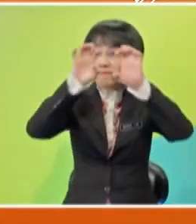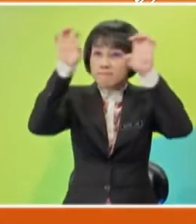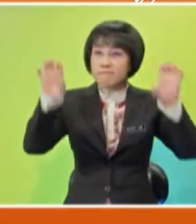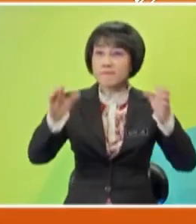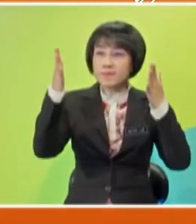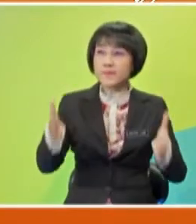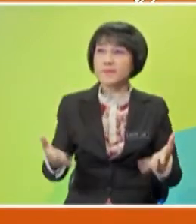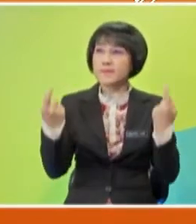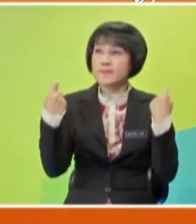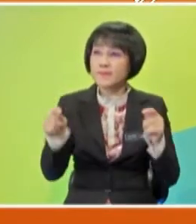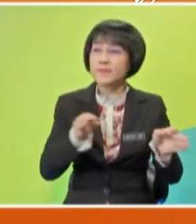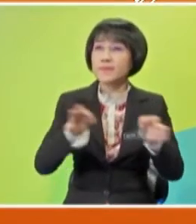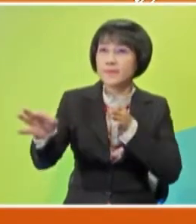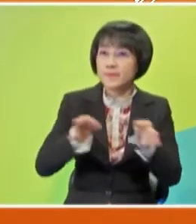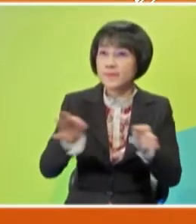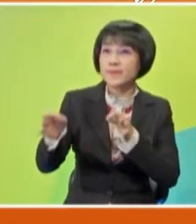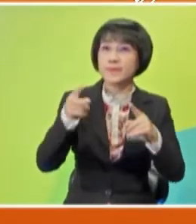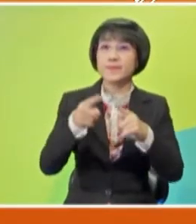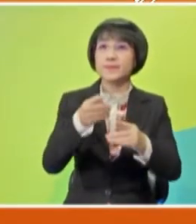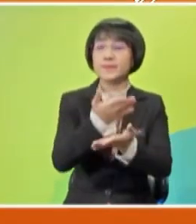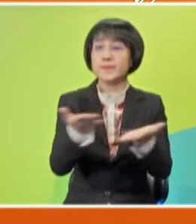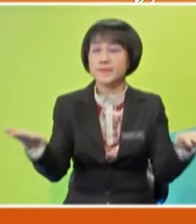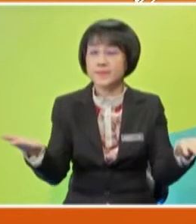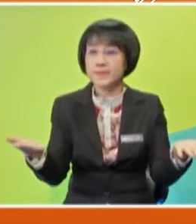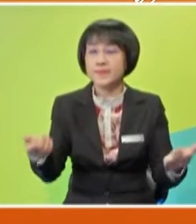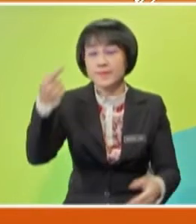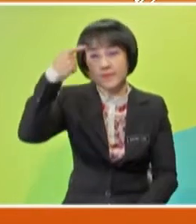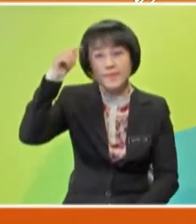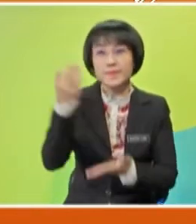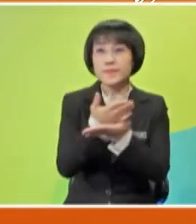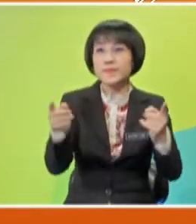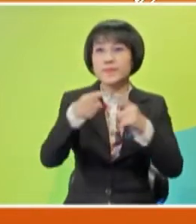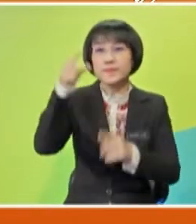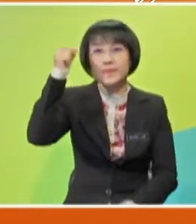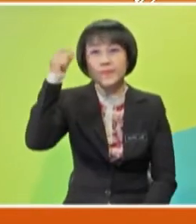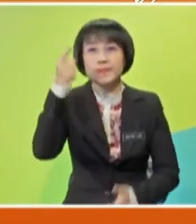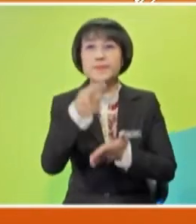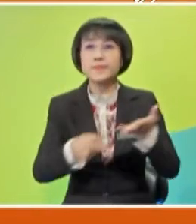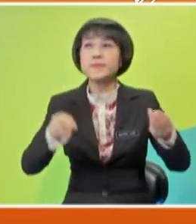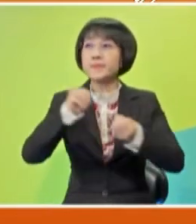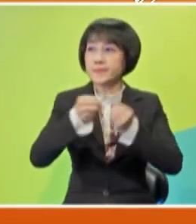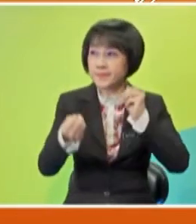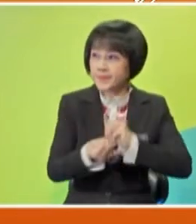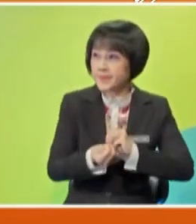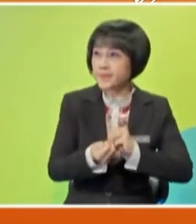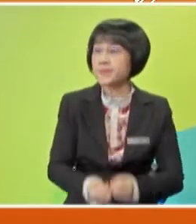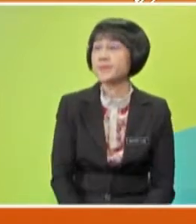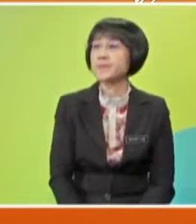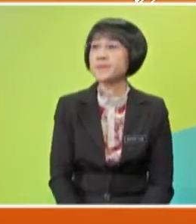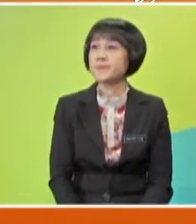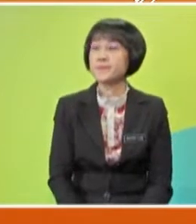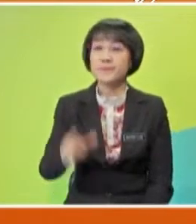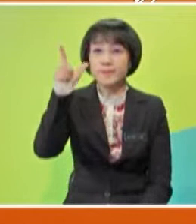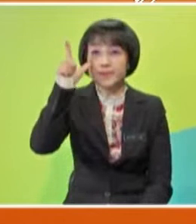try to explain to you in order for you to understand what's the problem. Okay? Okay. We are going to look